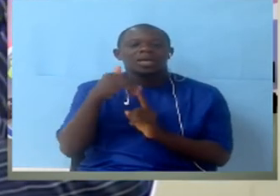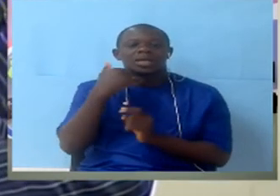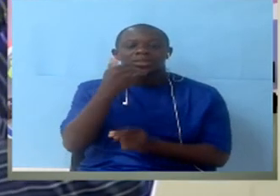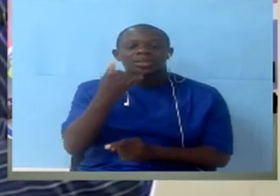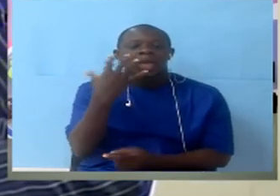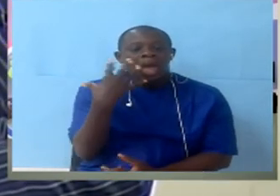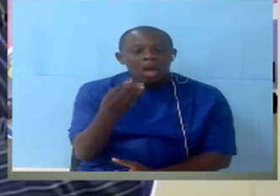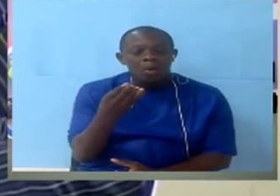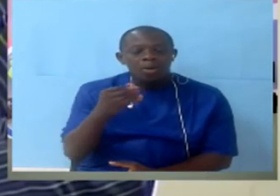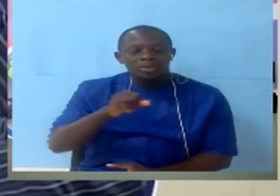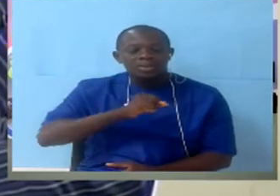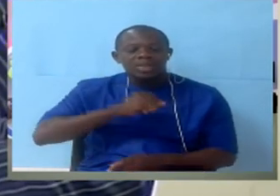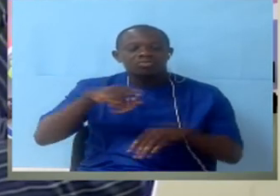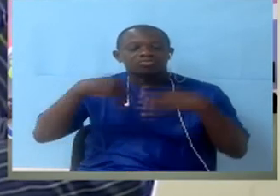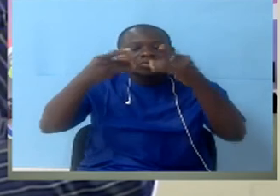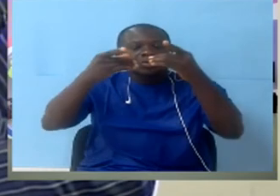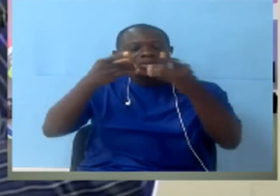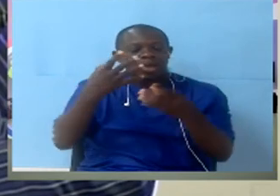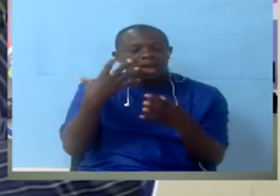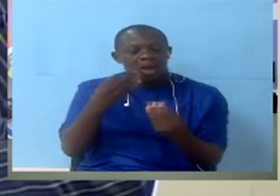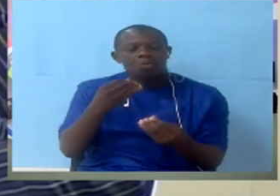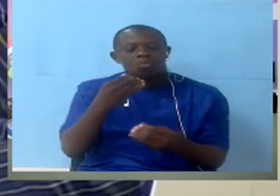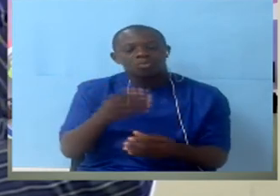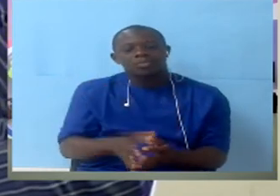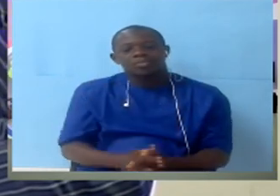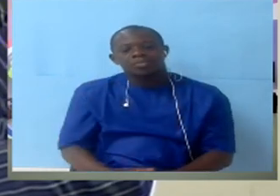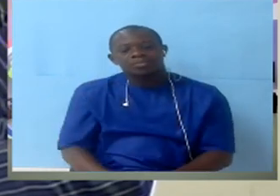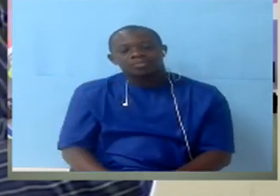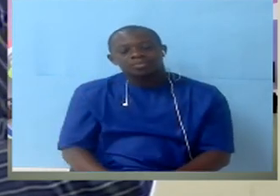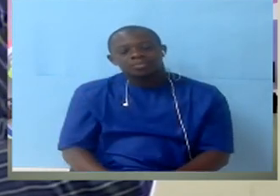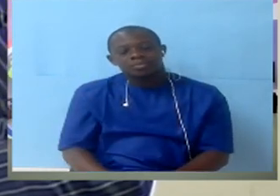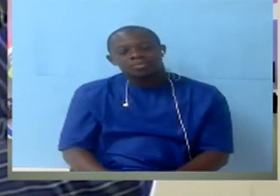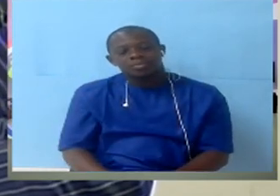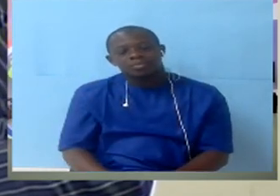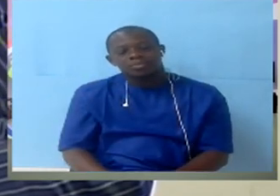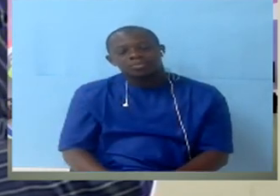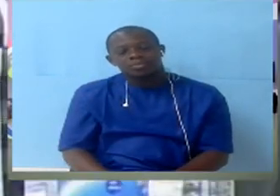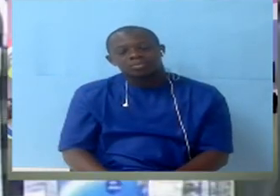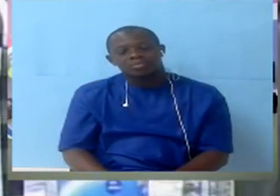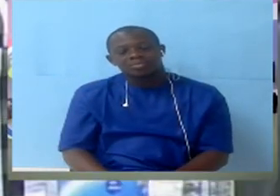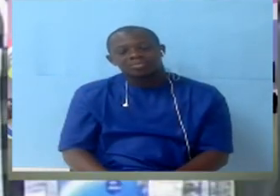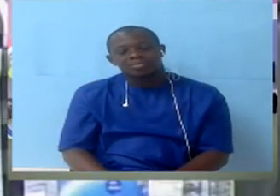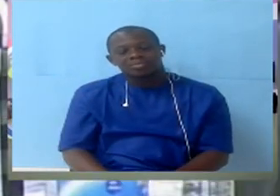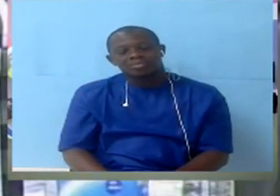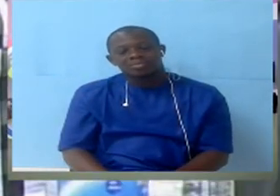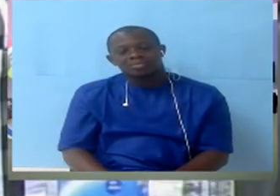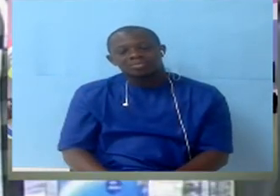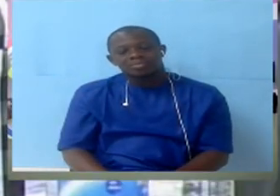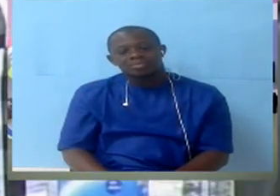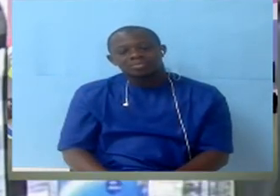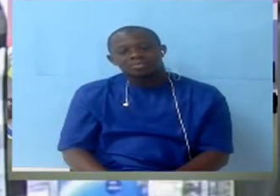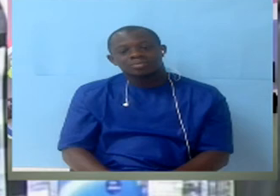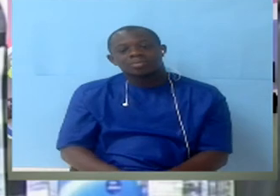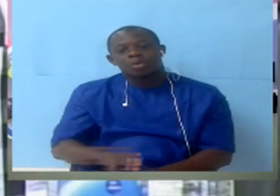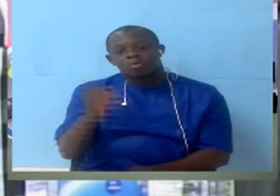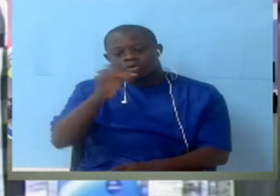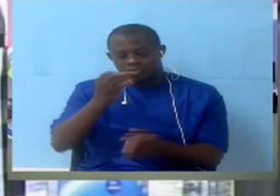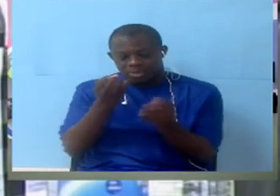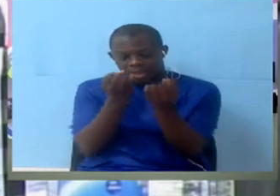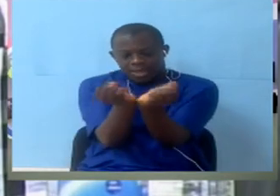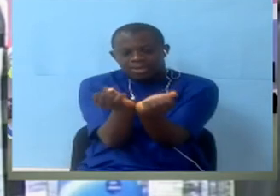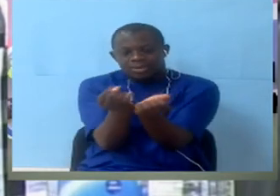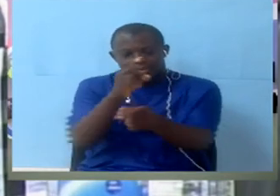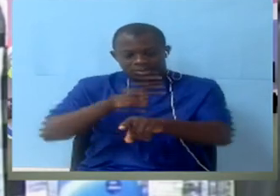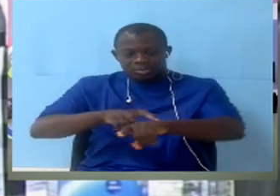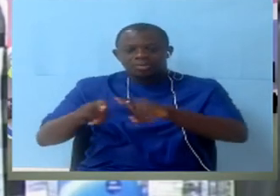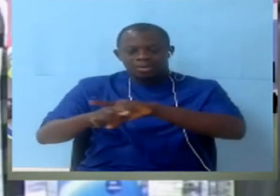succeeded? Sir, akeno ra nyadi lefa alafta mena akeno ra. Because I'm handcuffed le. Because my hands